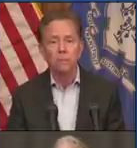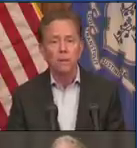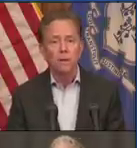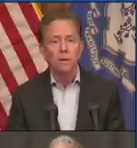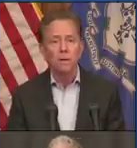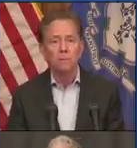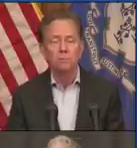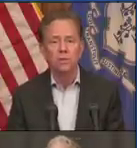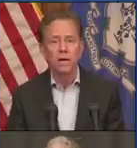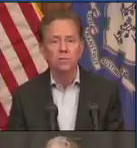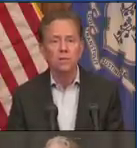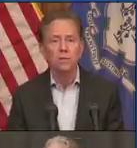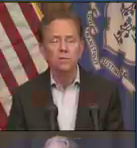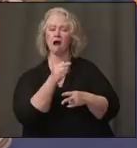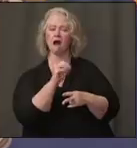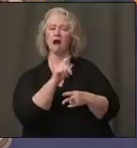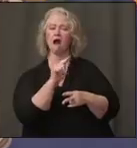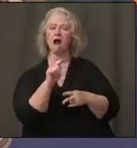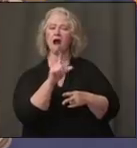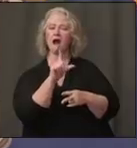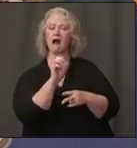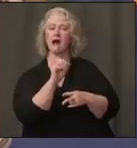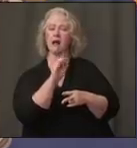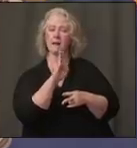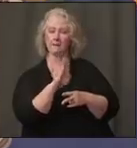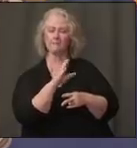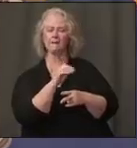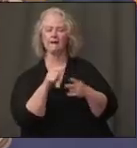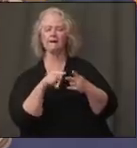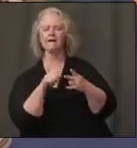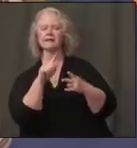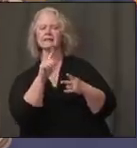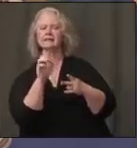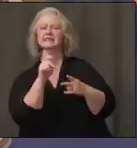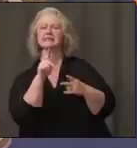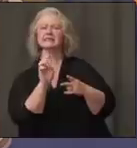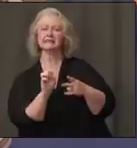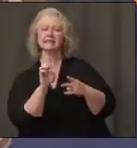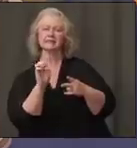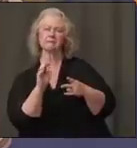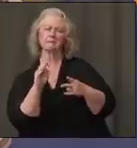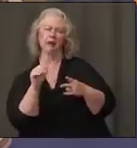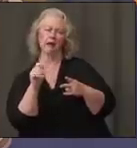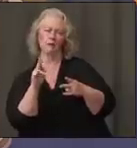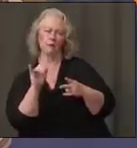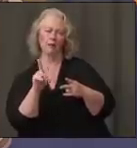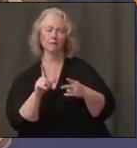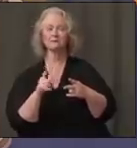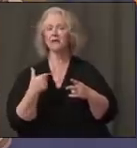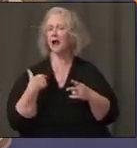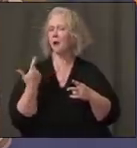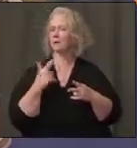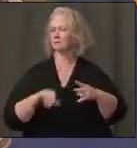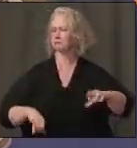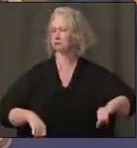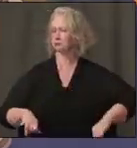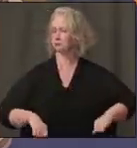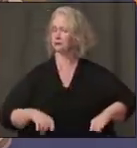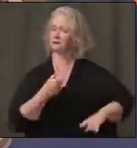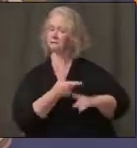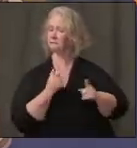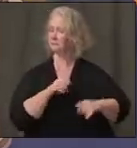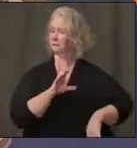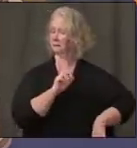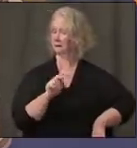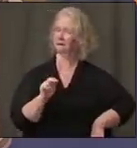Emanuel. Scott's going to say a few things first. I always like to boast about people's Connecticut roots. Scott